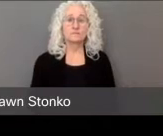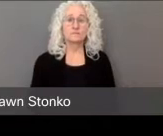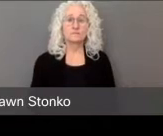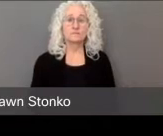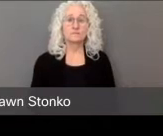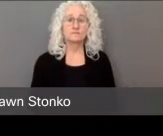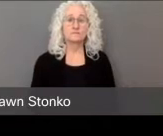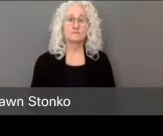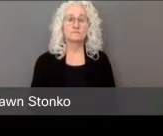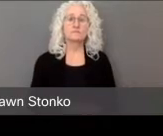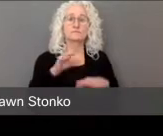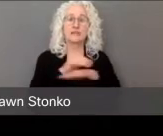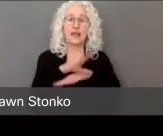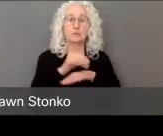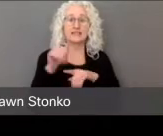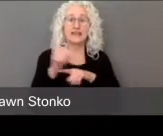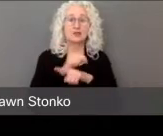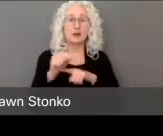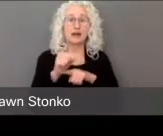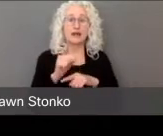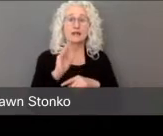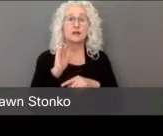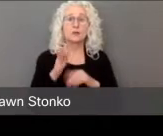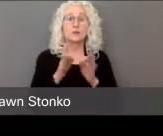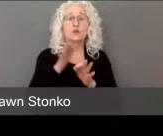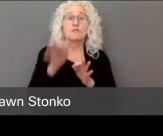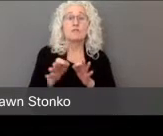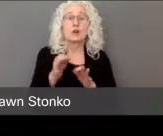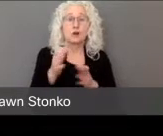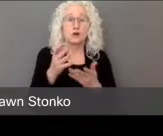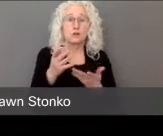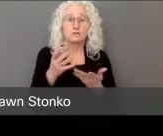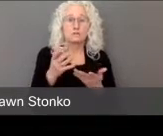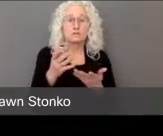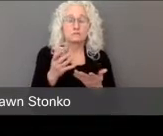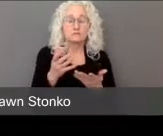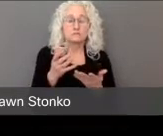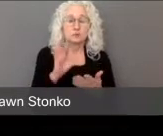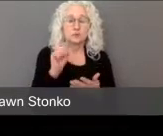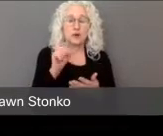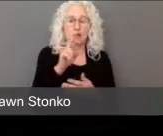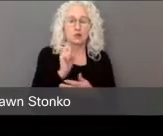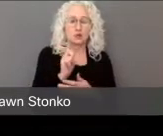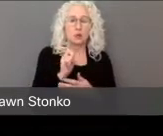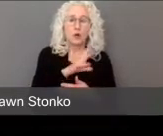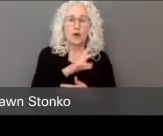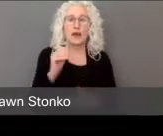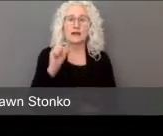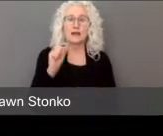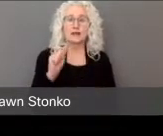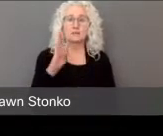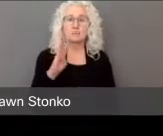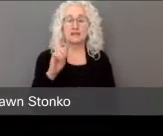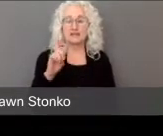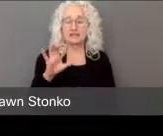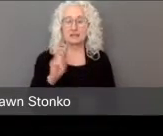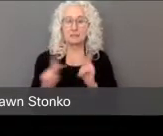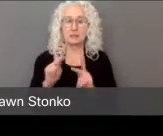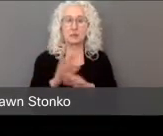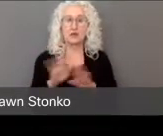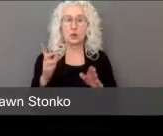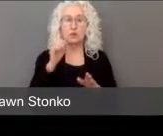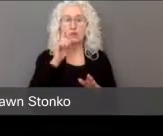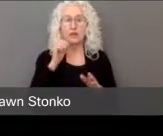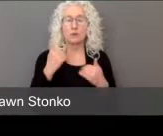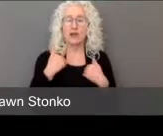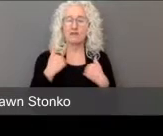Counseling and training. We will defer for just a moment to our SCORE and SBDC people. I don't think we have a Women's Small Business Center